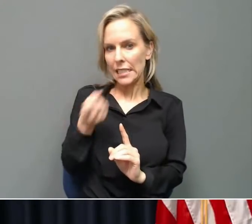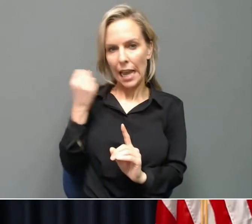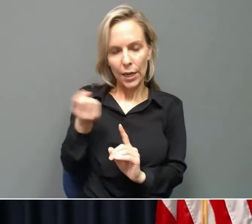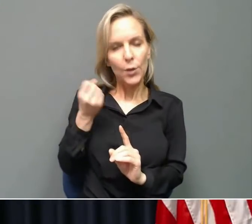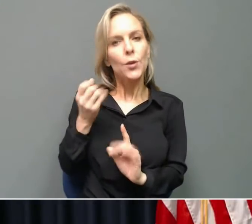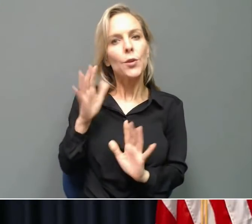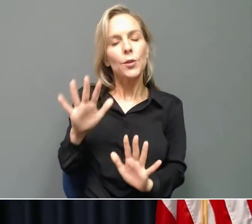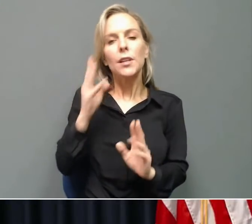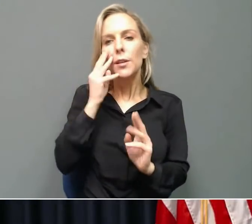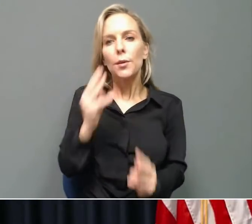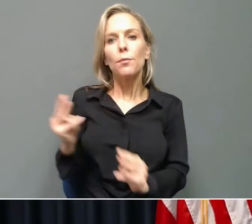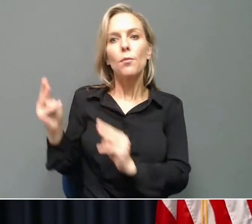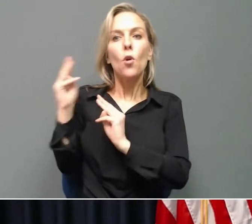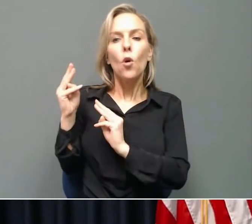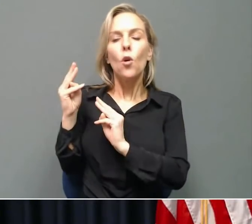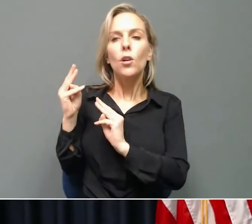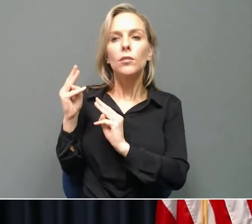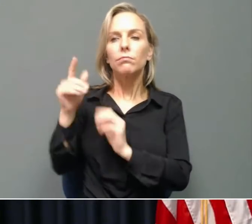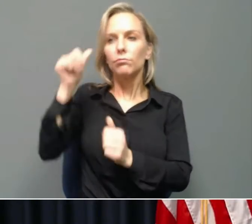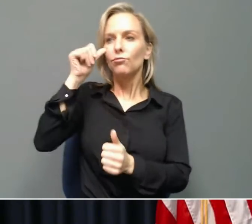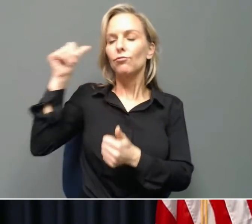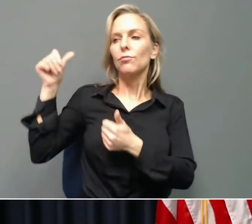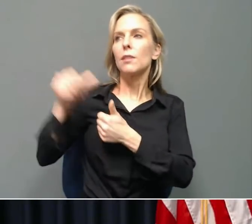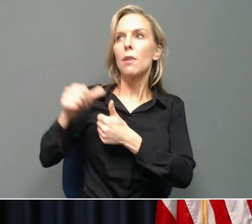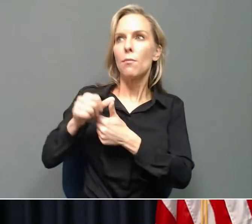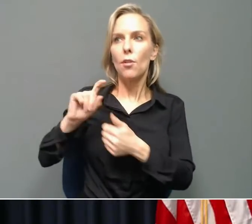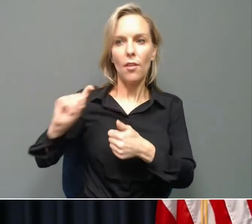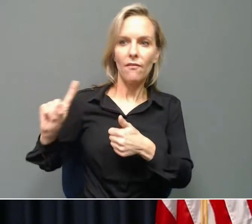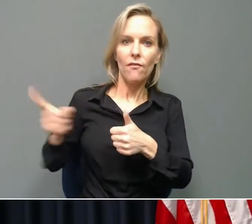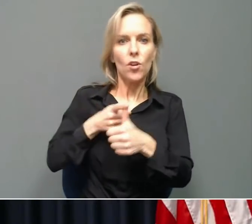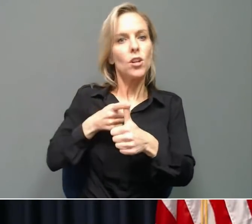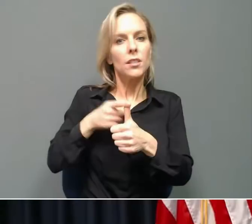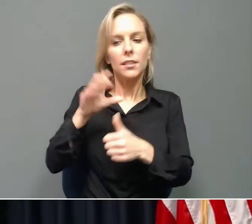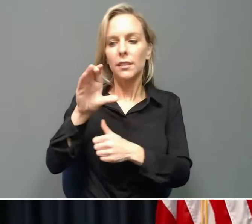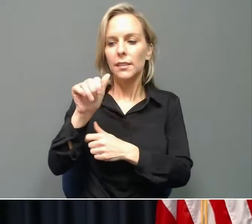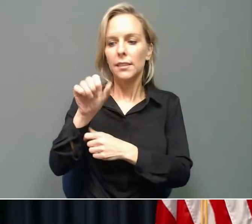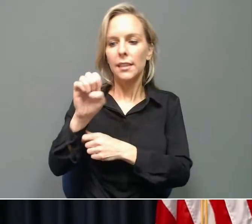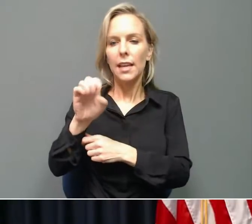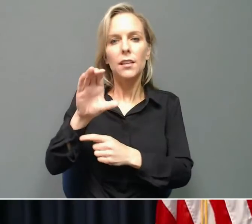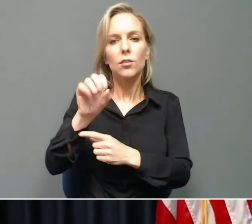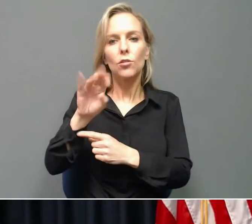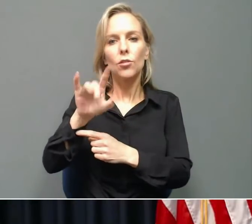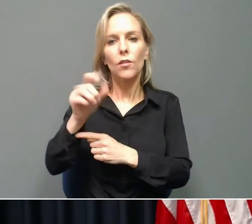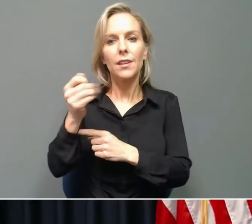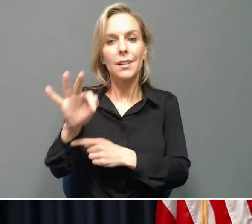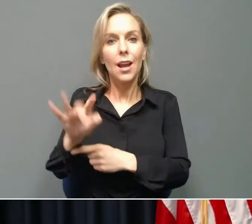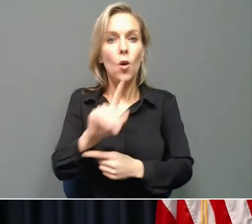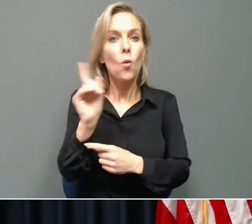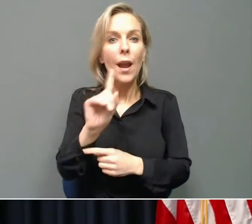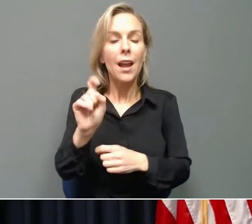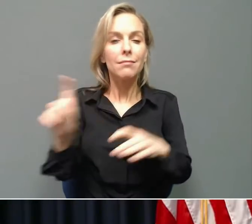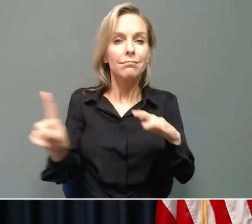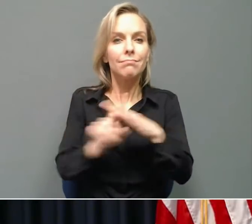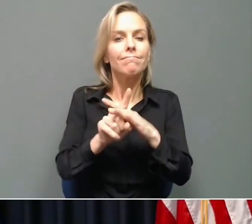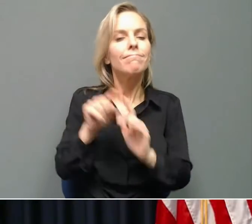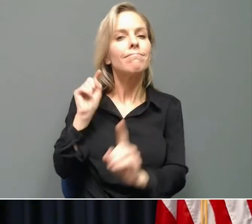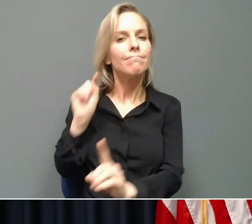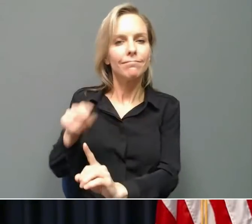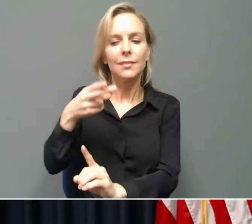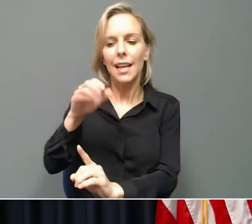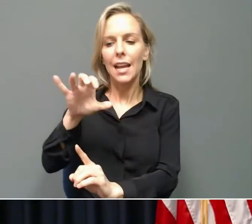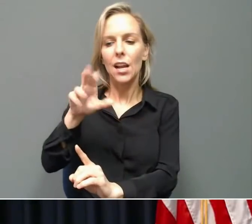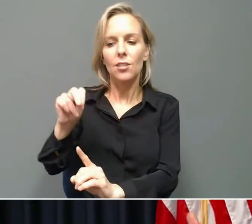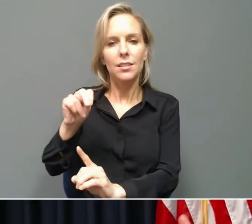very first case of COVID-19 we had in the Commonwealth. That case was in Harrison County. And just to see the strength of